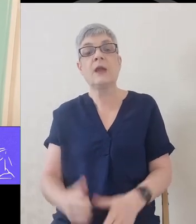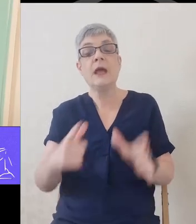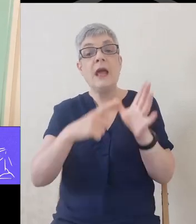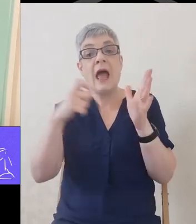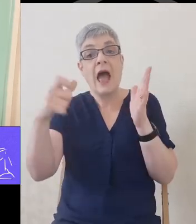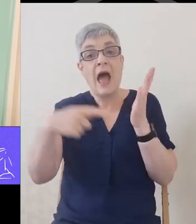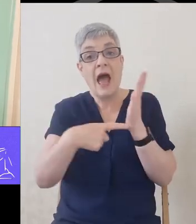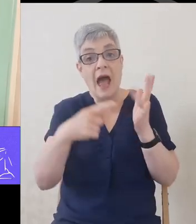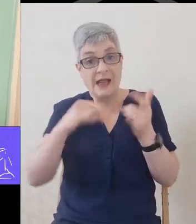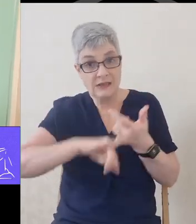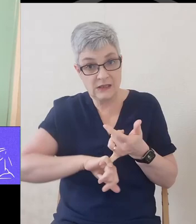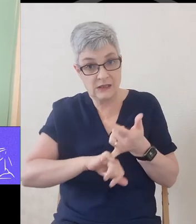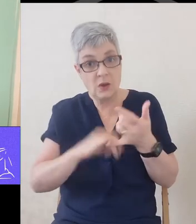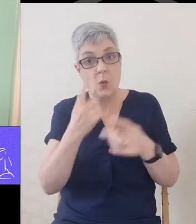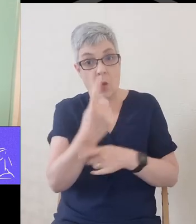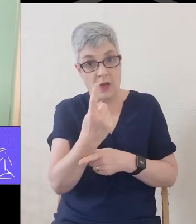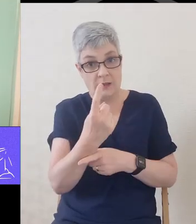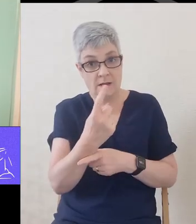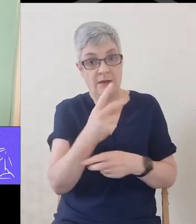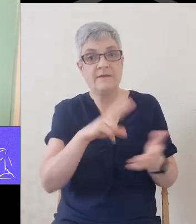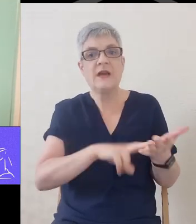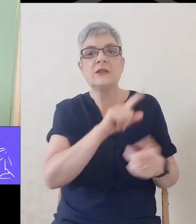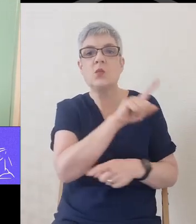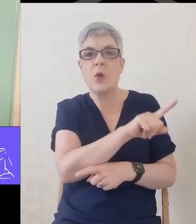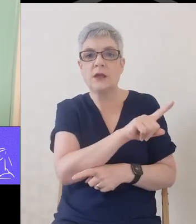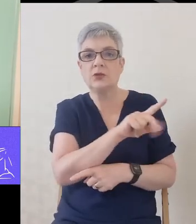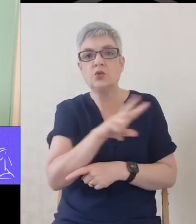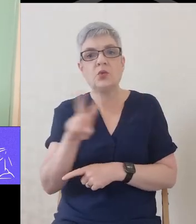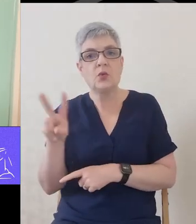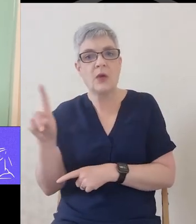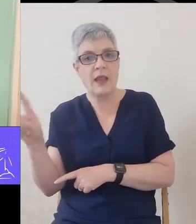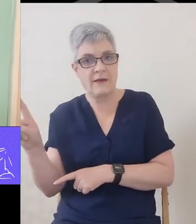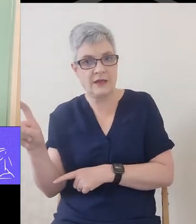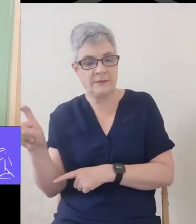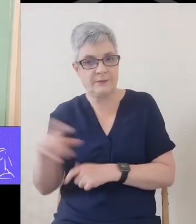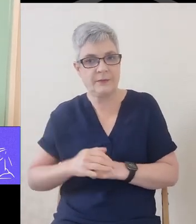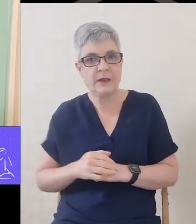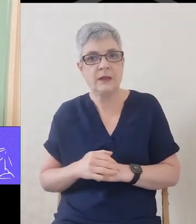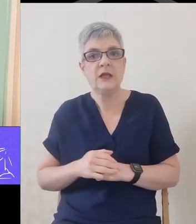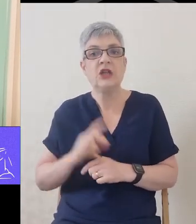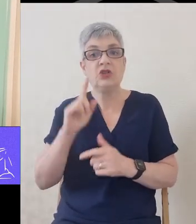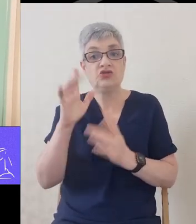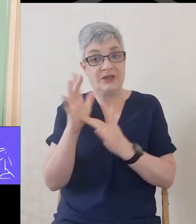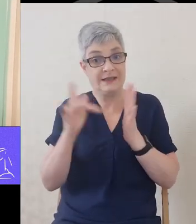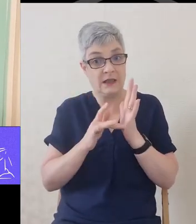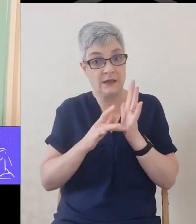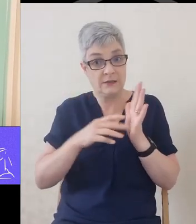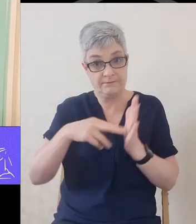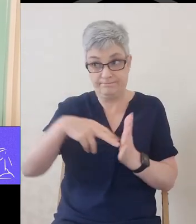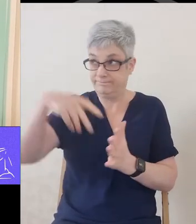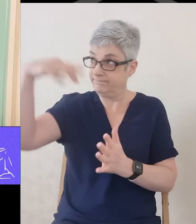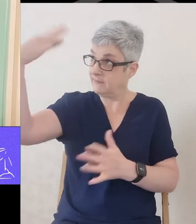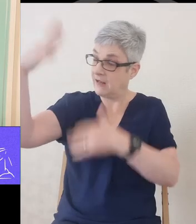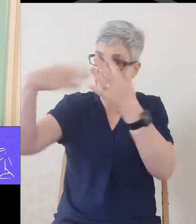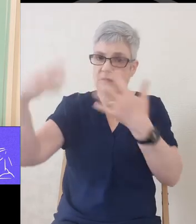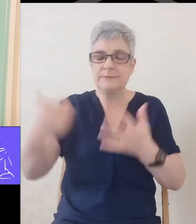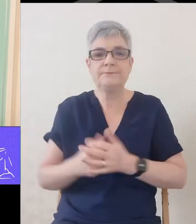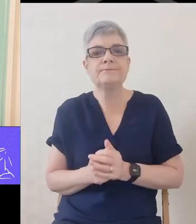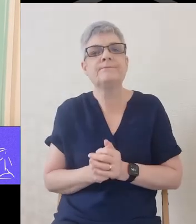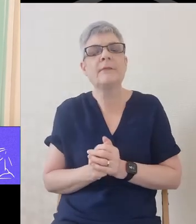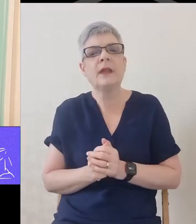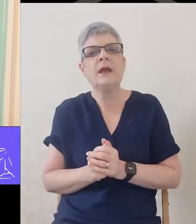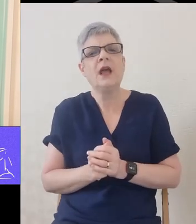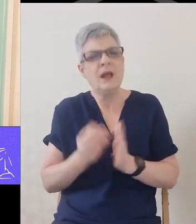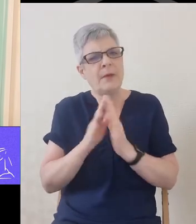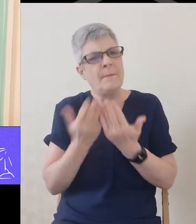Acts 1, verses 1 to 11. Jesus taken up to heaven. In my former